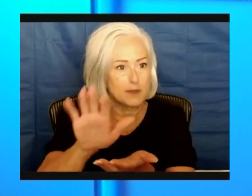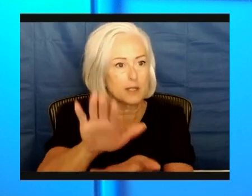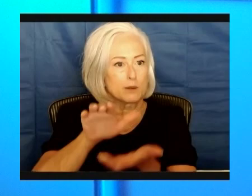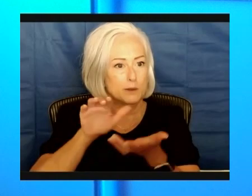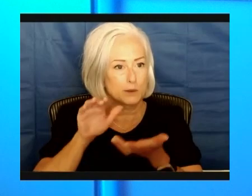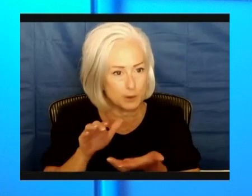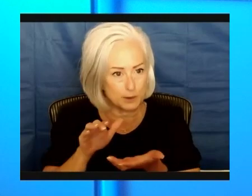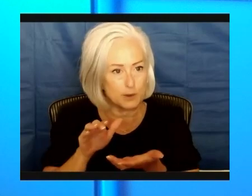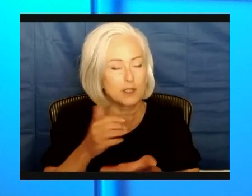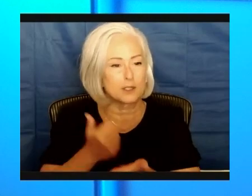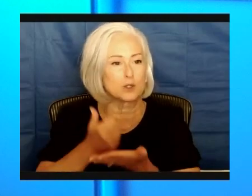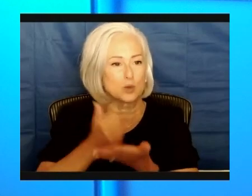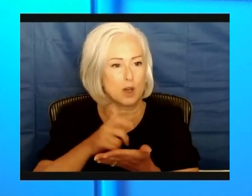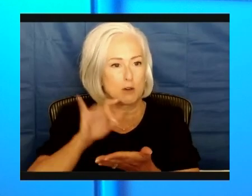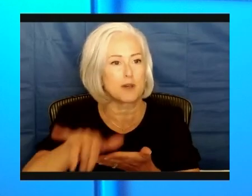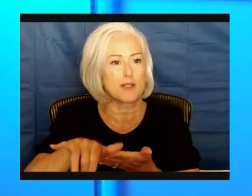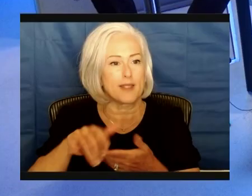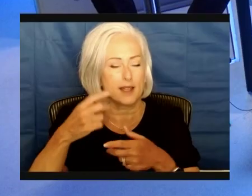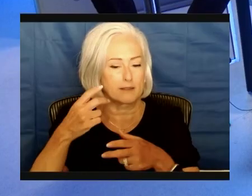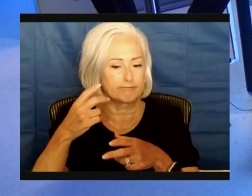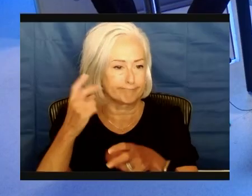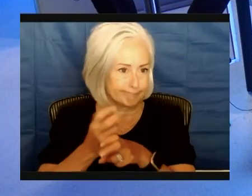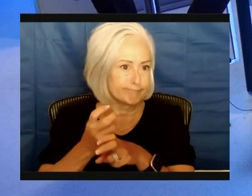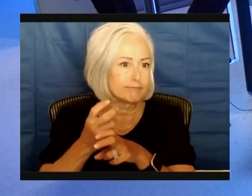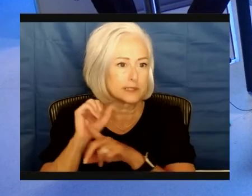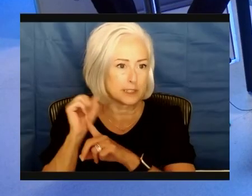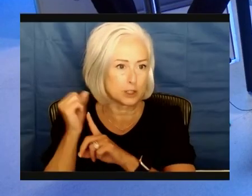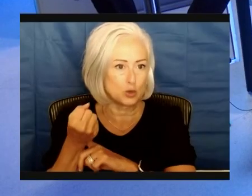difficult situations. Yeah,